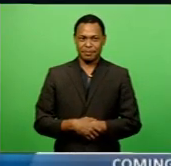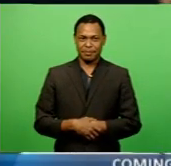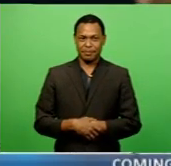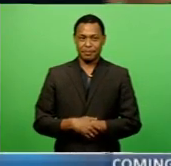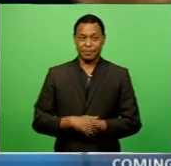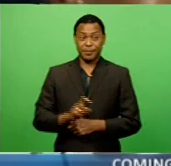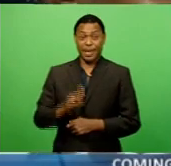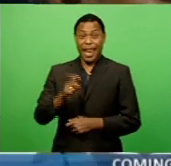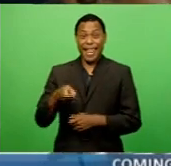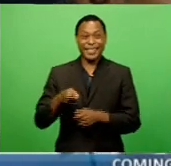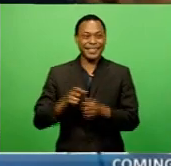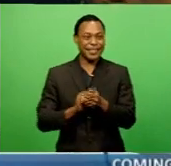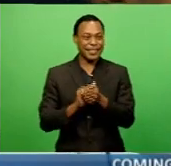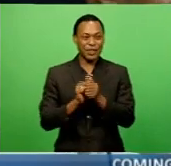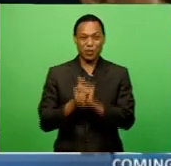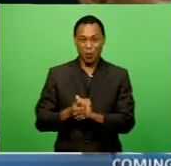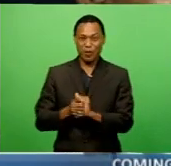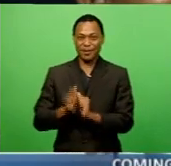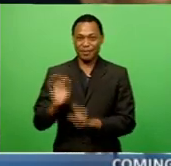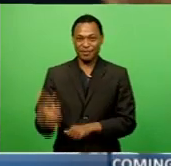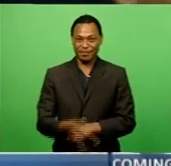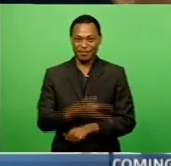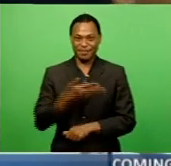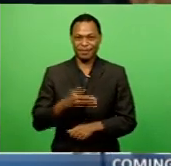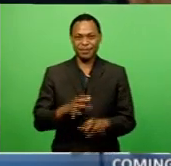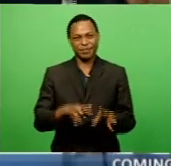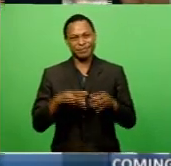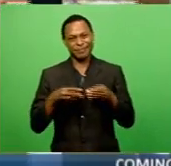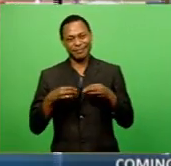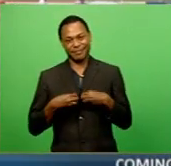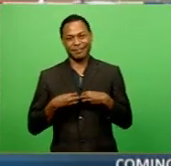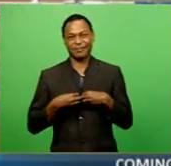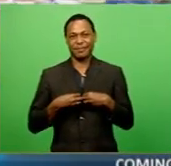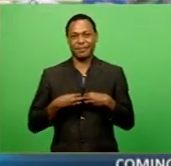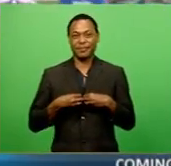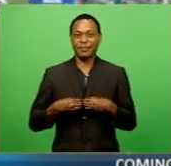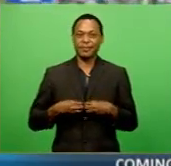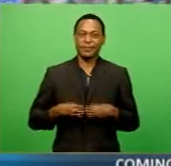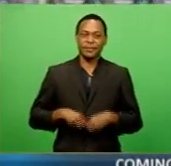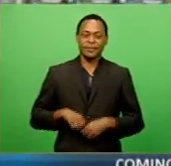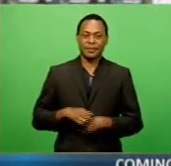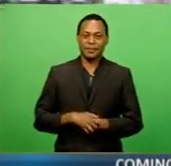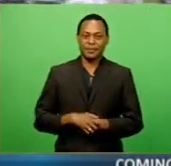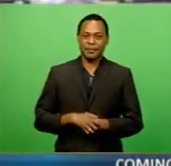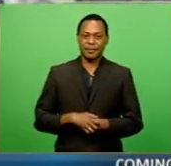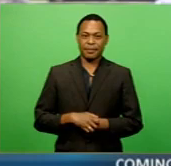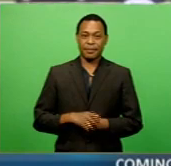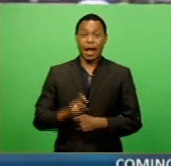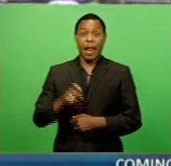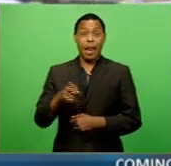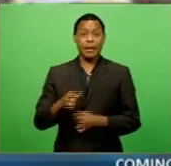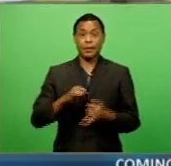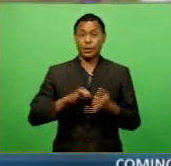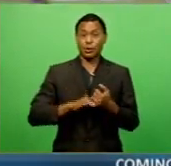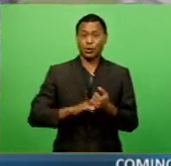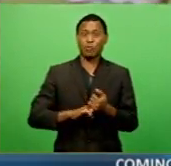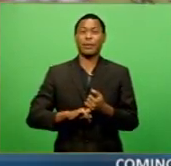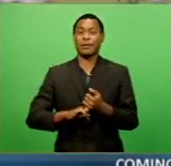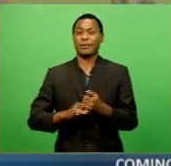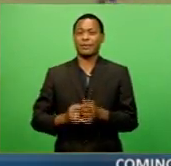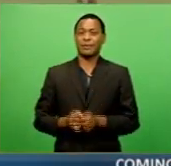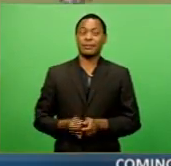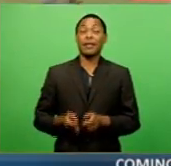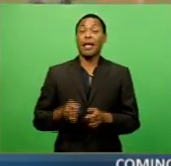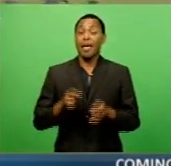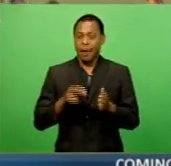Up ahead in sports, Ravinesh Kumar withdraws complaint against Fiji FA. And next, Super Series leg in